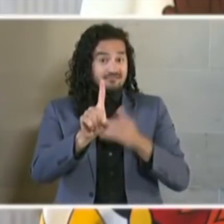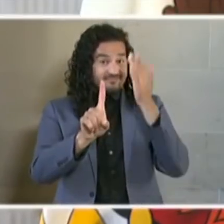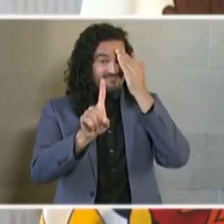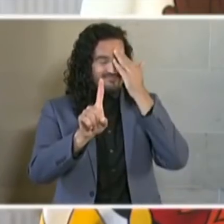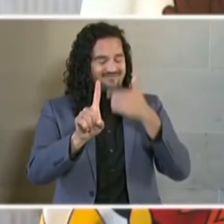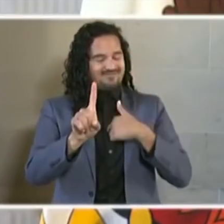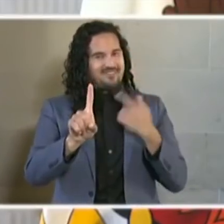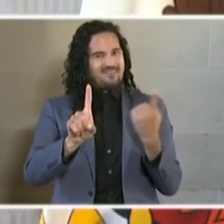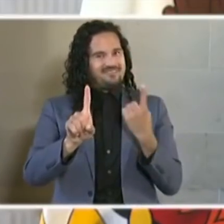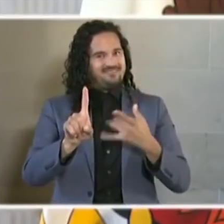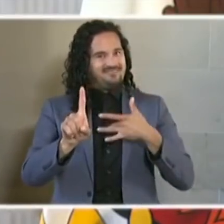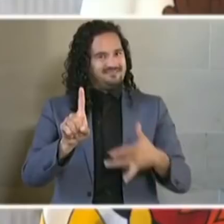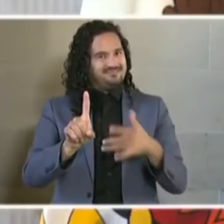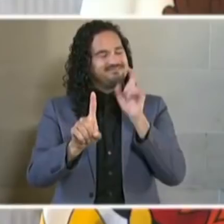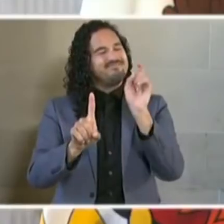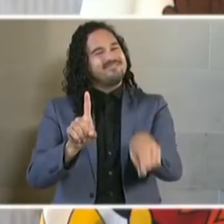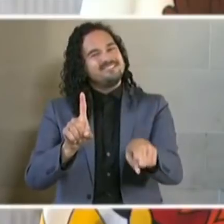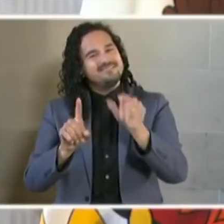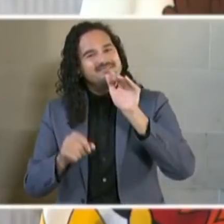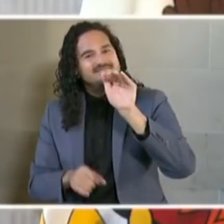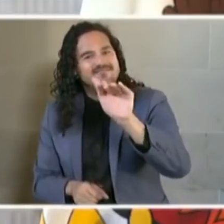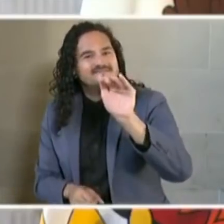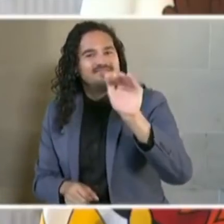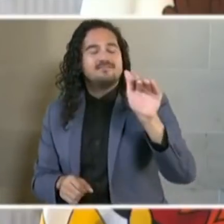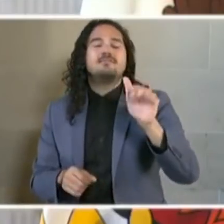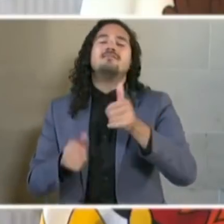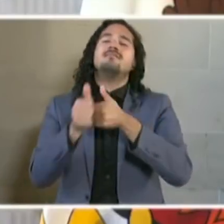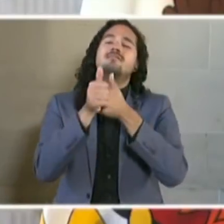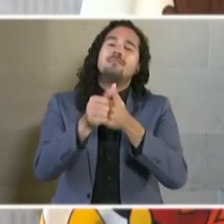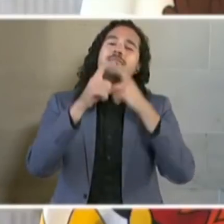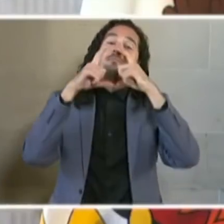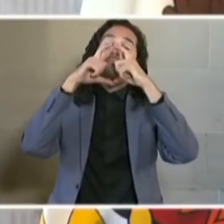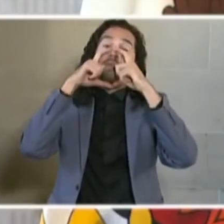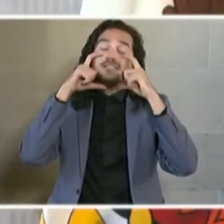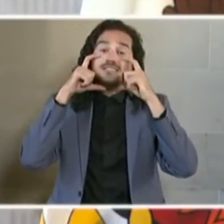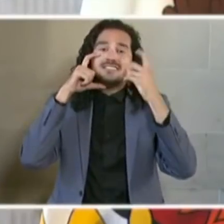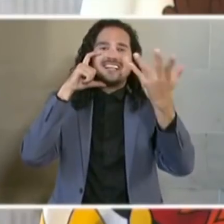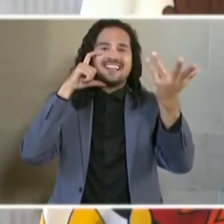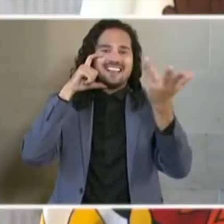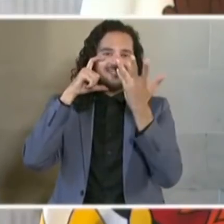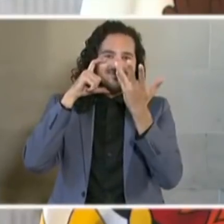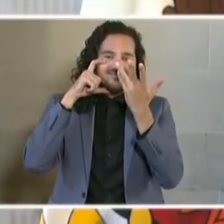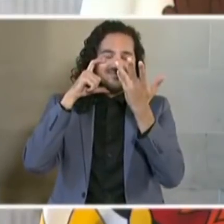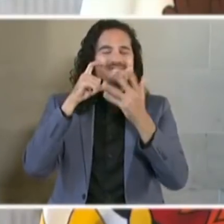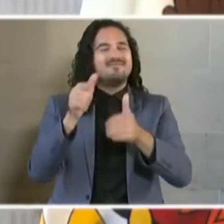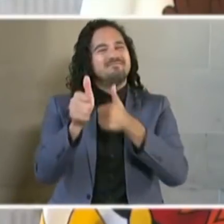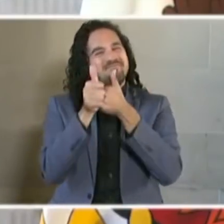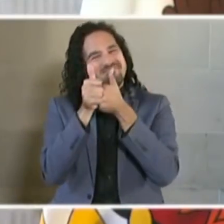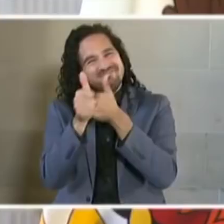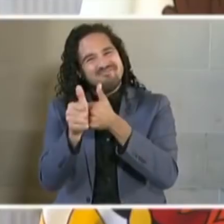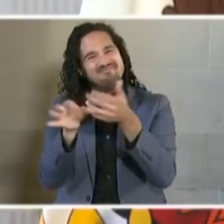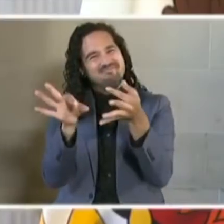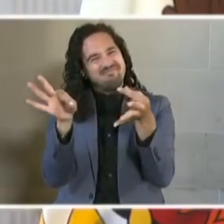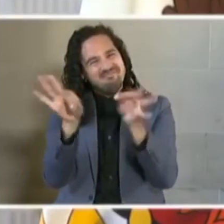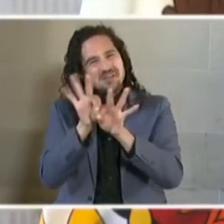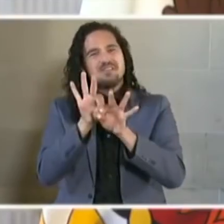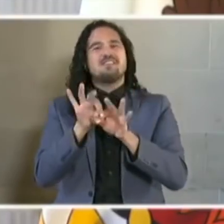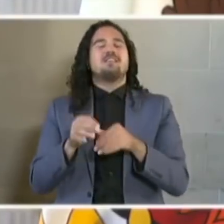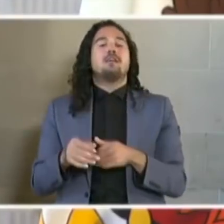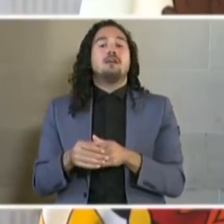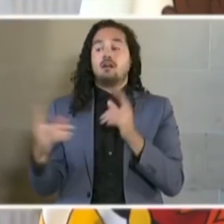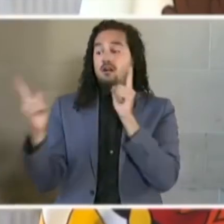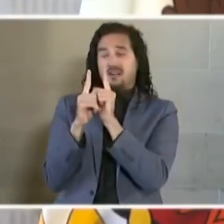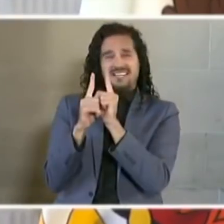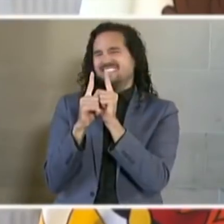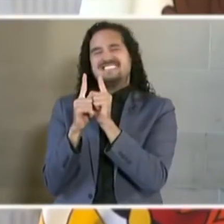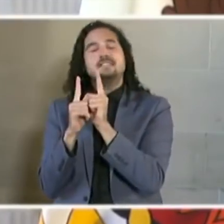masks. So important, saving lives by wearing those masks. Continue to physically distance. Wash your